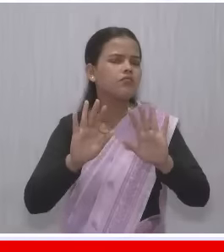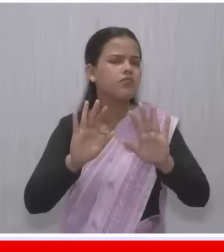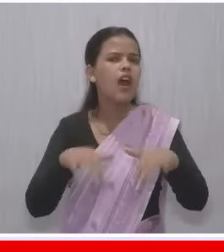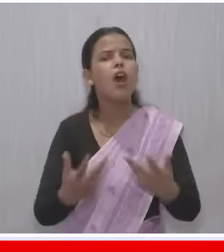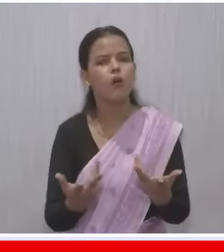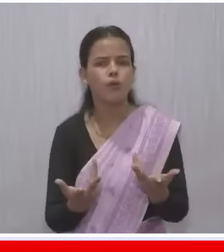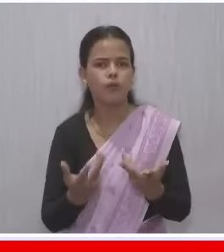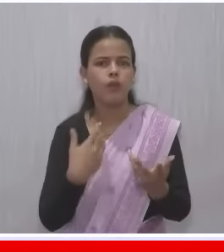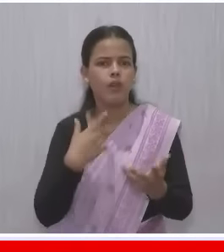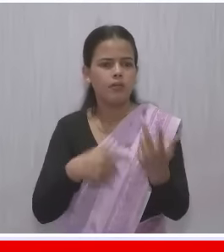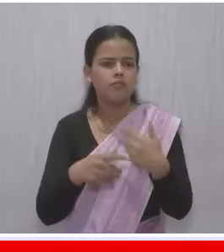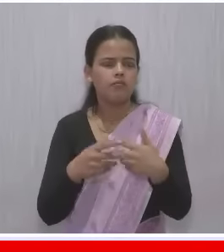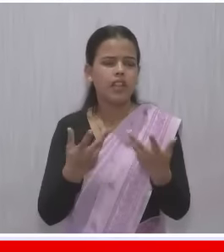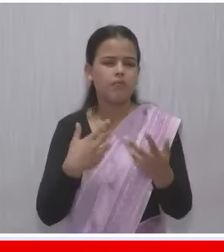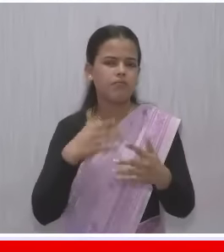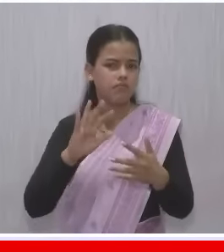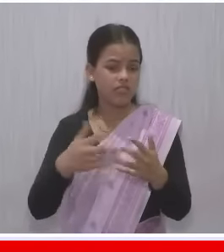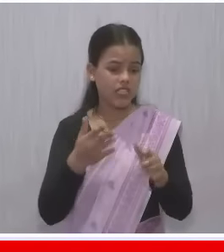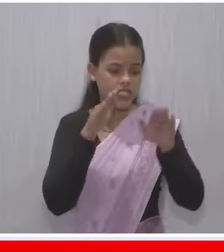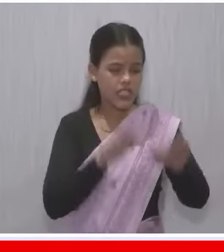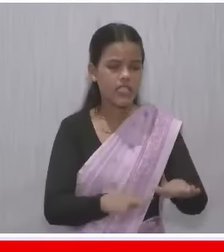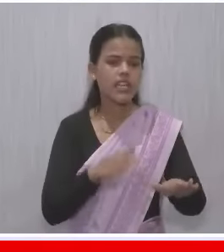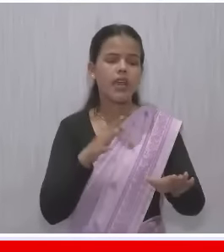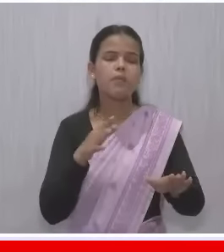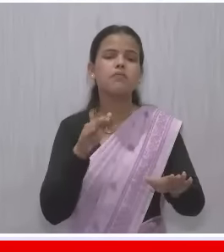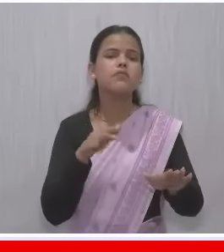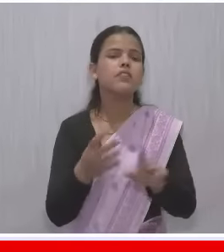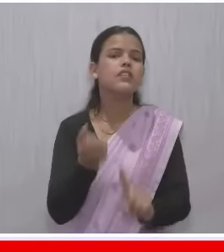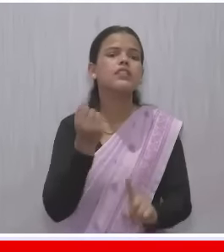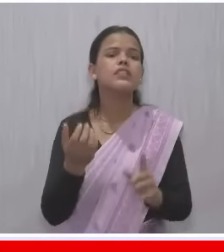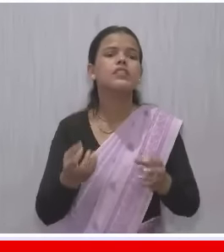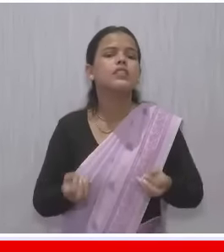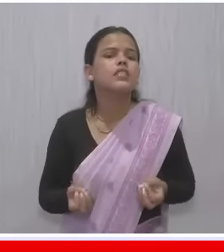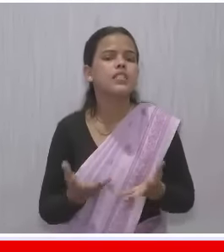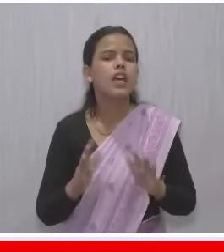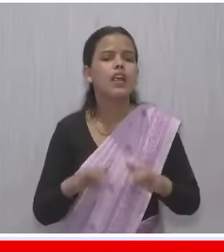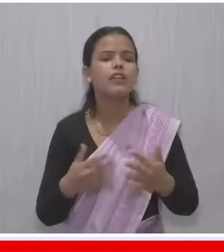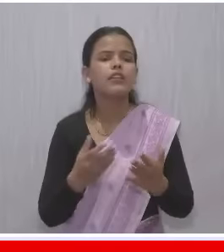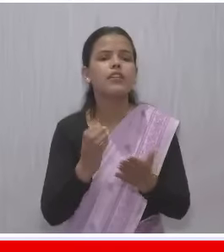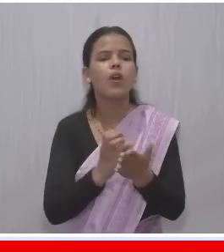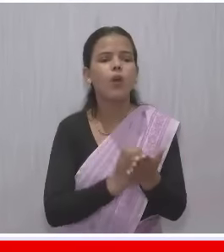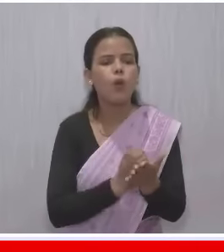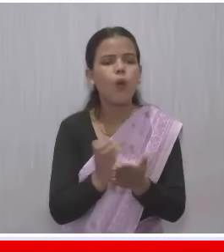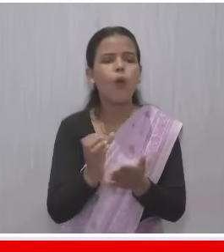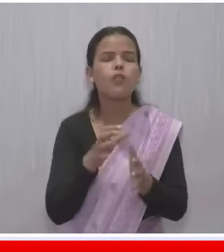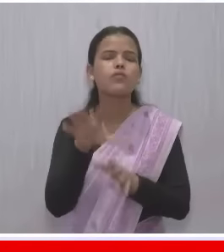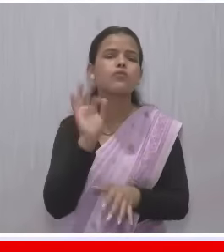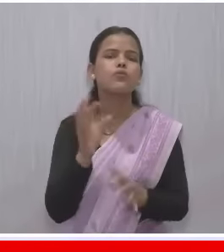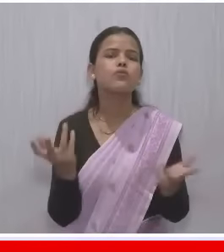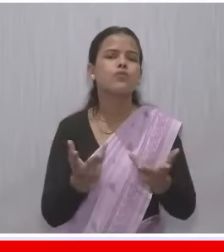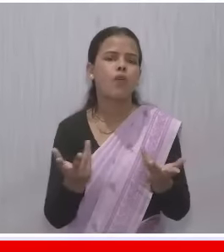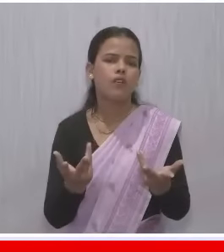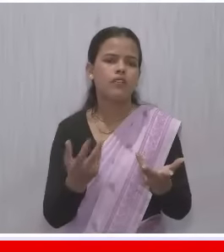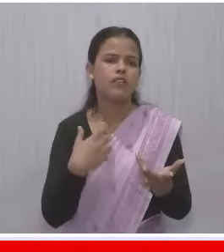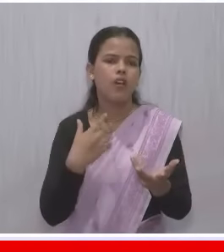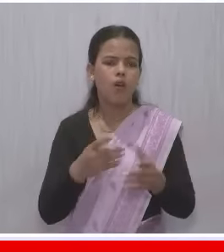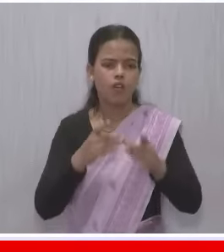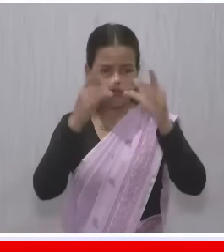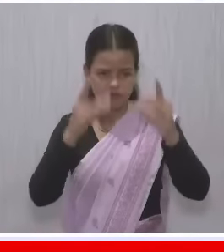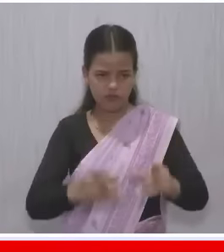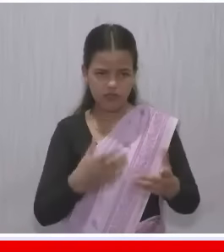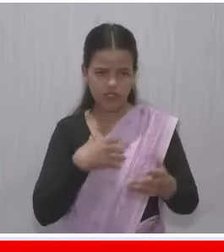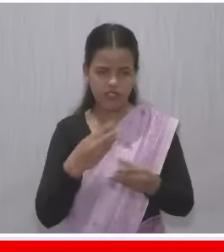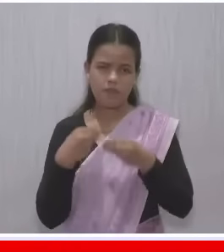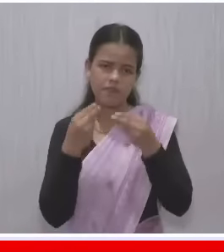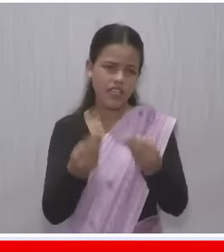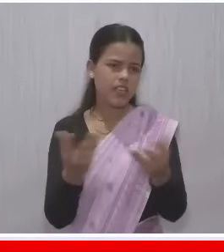mean, what steps they need to take, what courses they need to do, which institutions are offering these courses, what is the potential